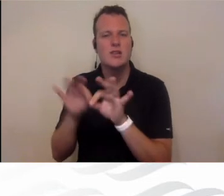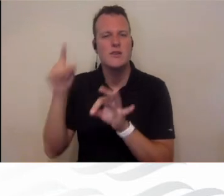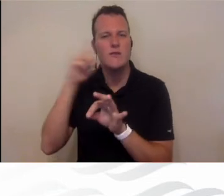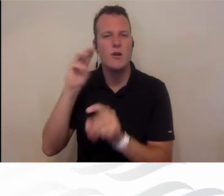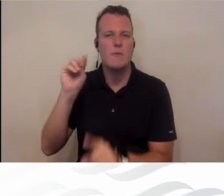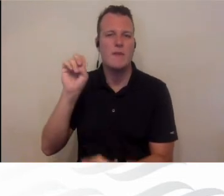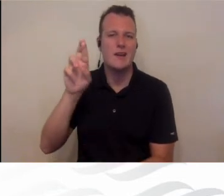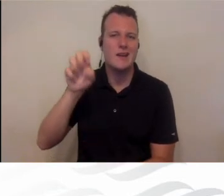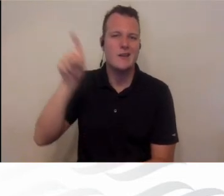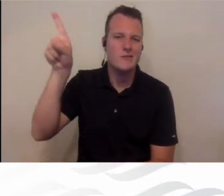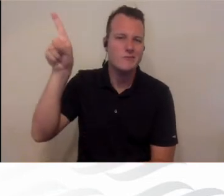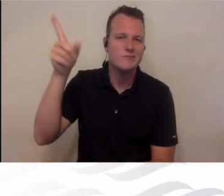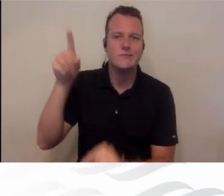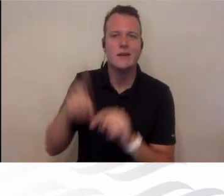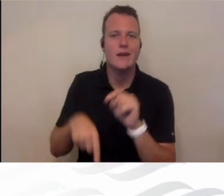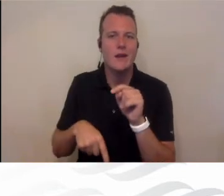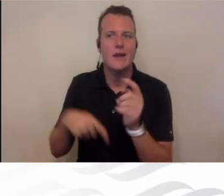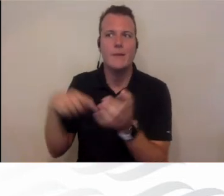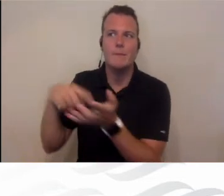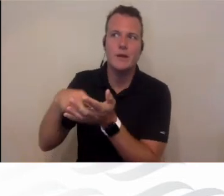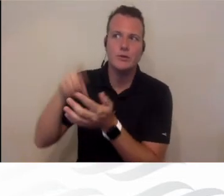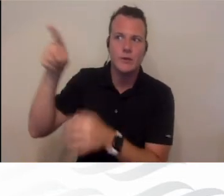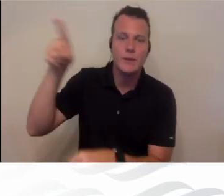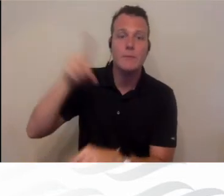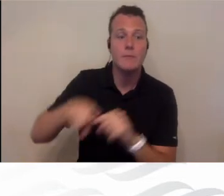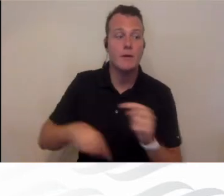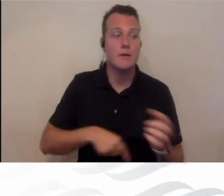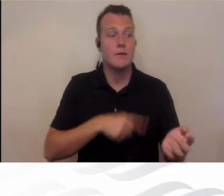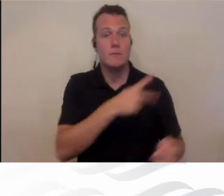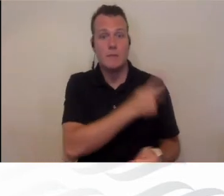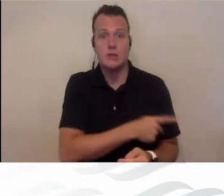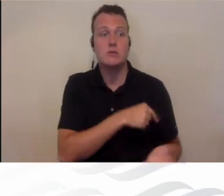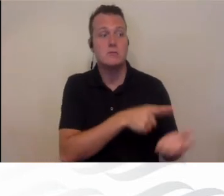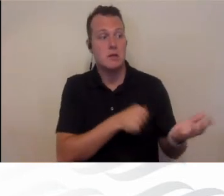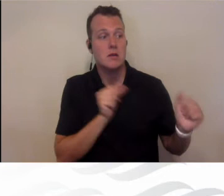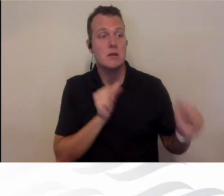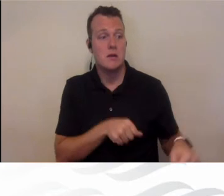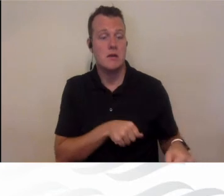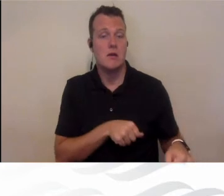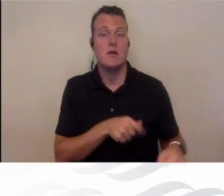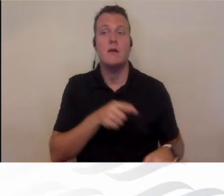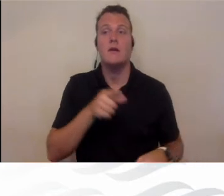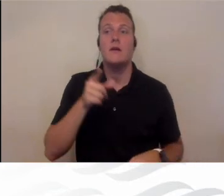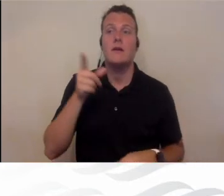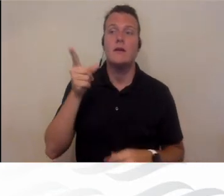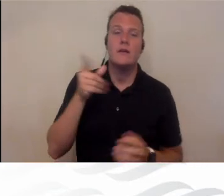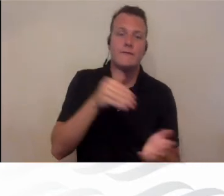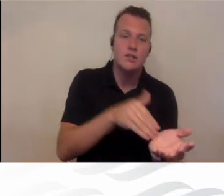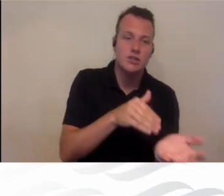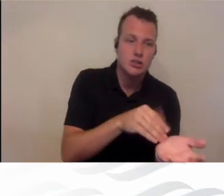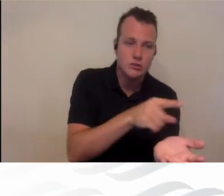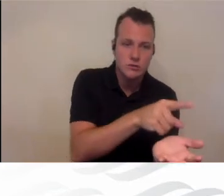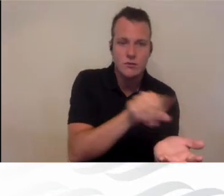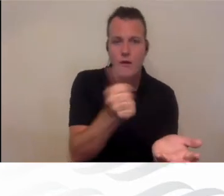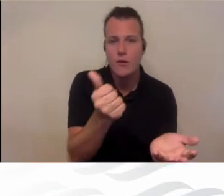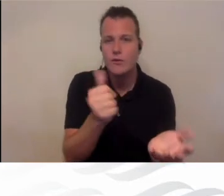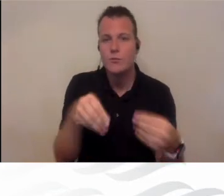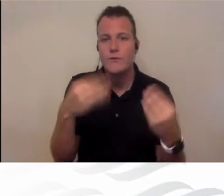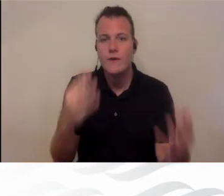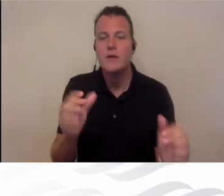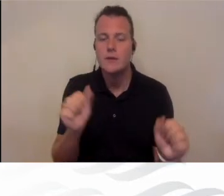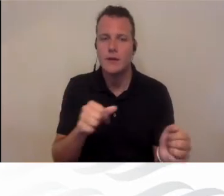for physicians for using, especially for Medicare, because we can't bill these to Medicare, but the patient can